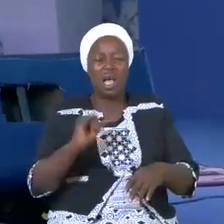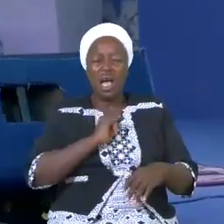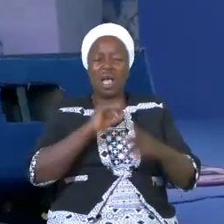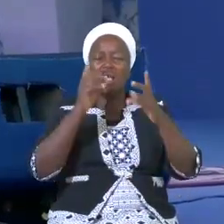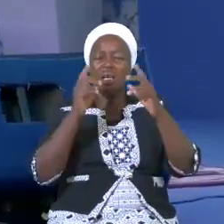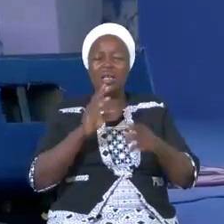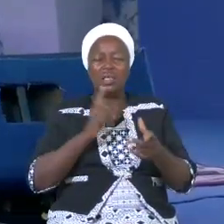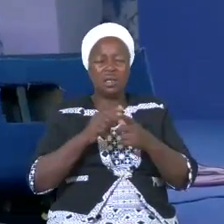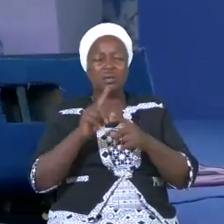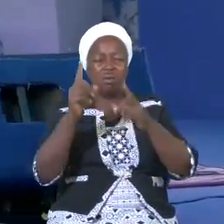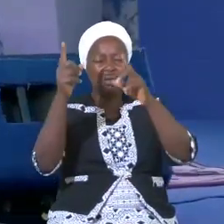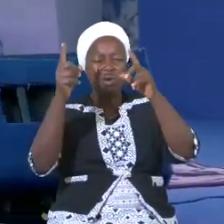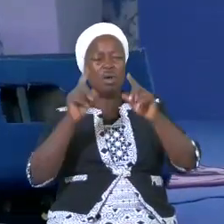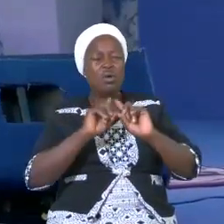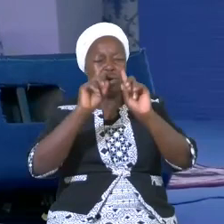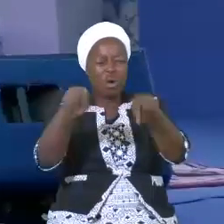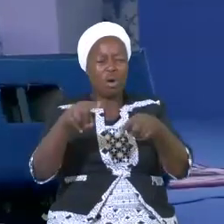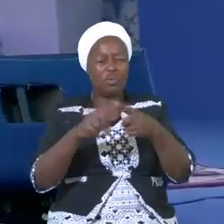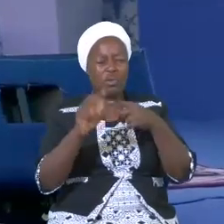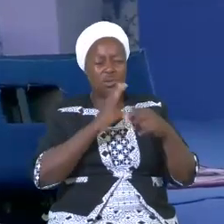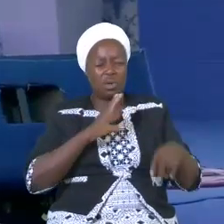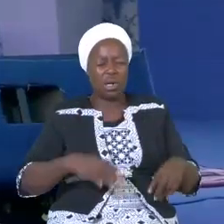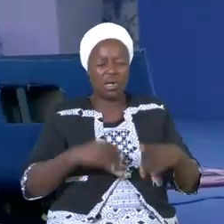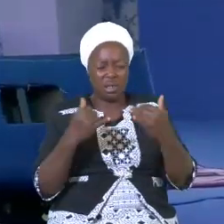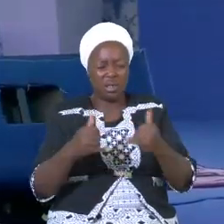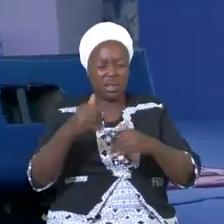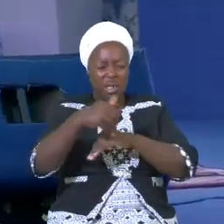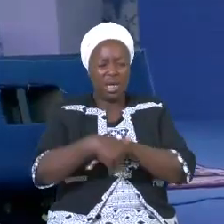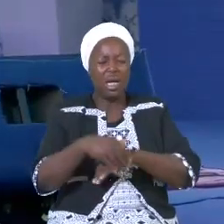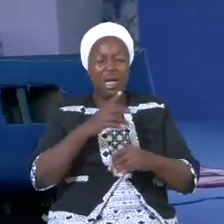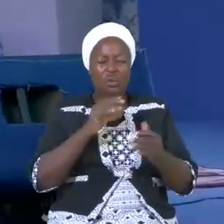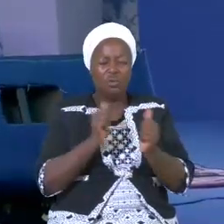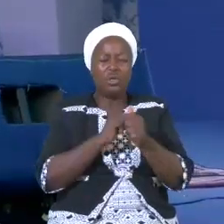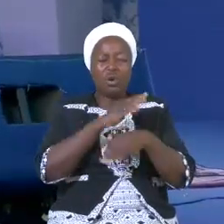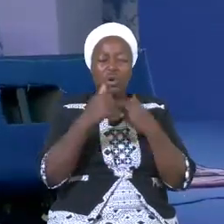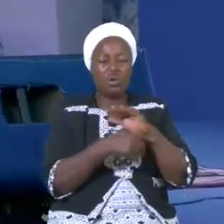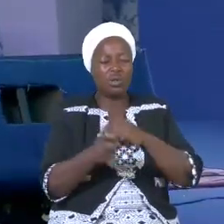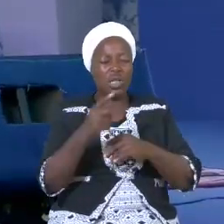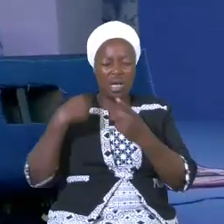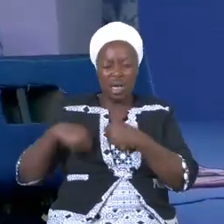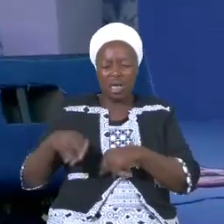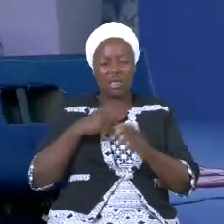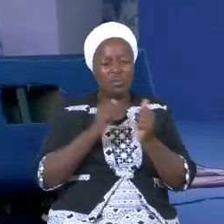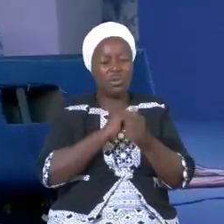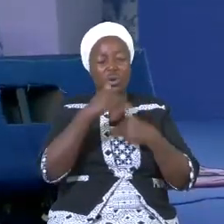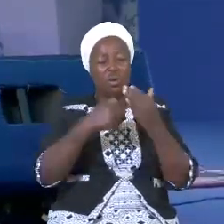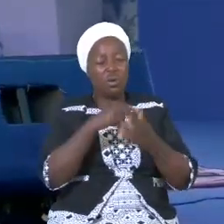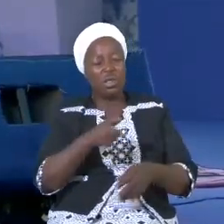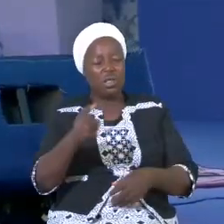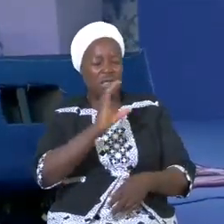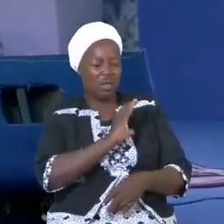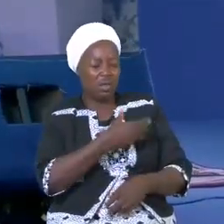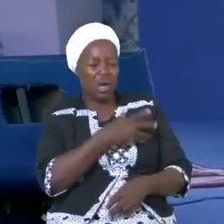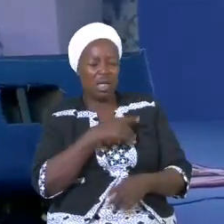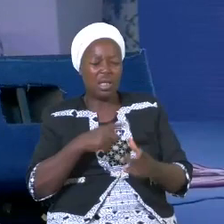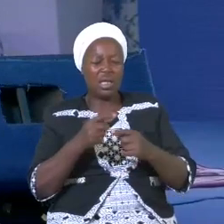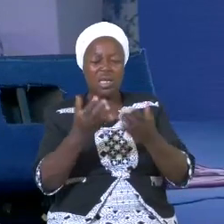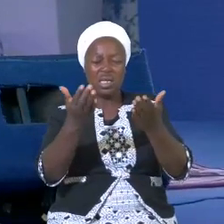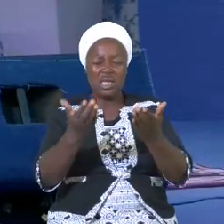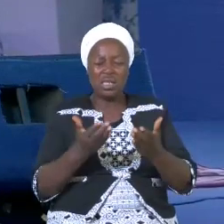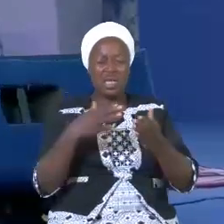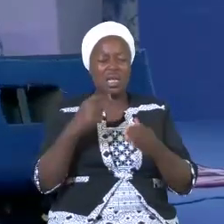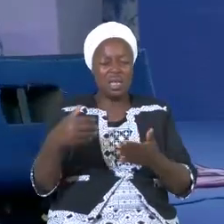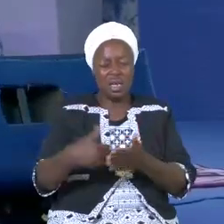tonight with all their heart i was told their soul and the desire the new life that